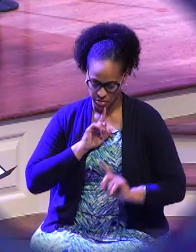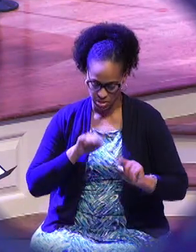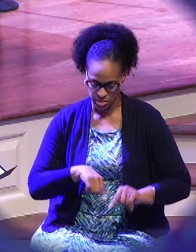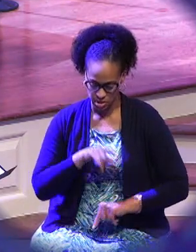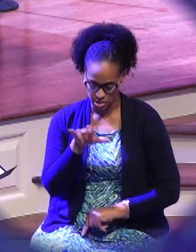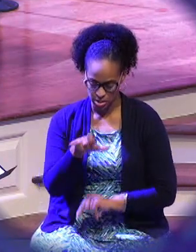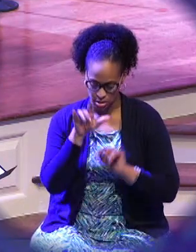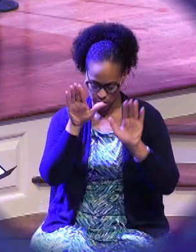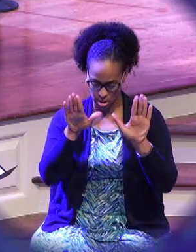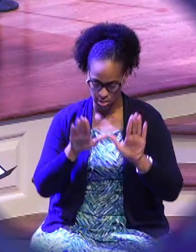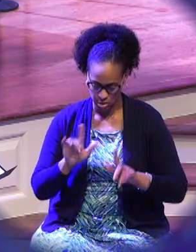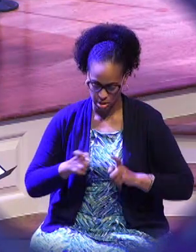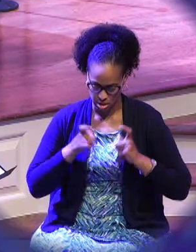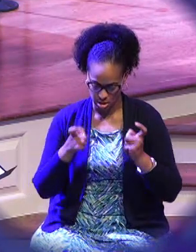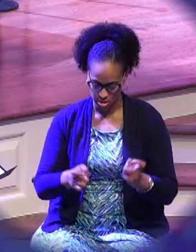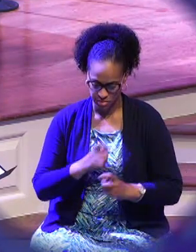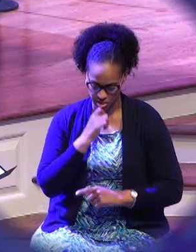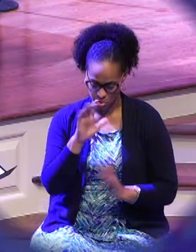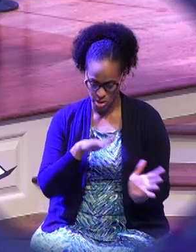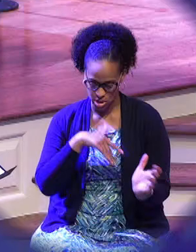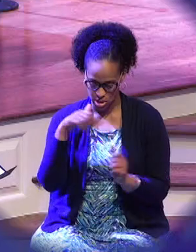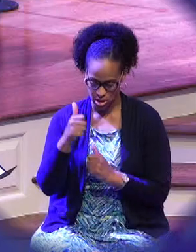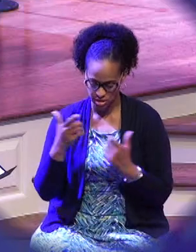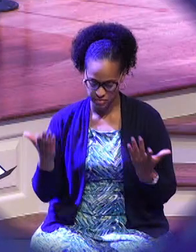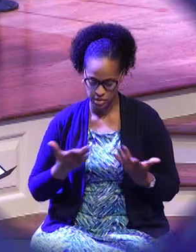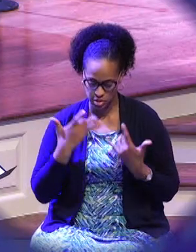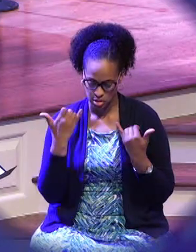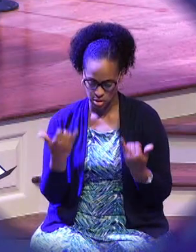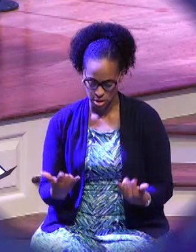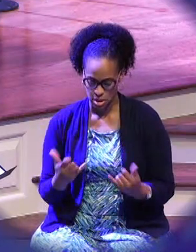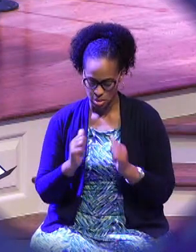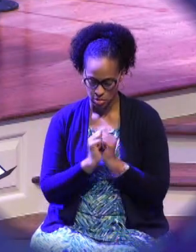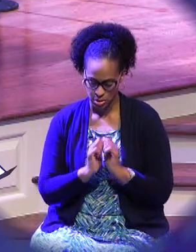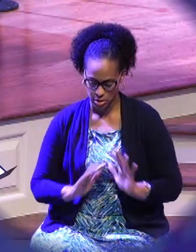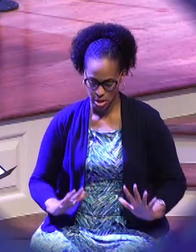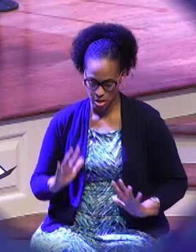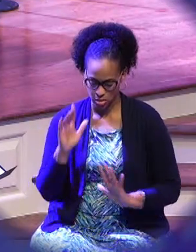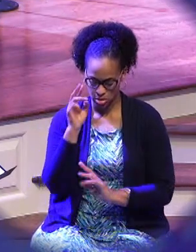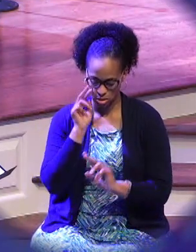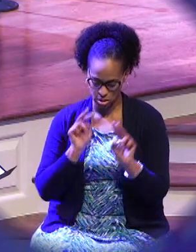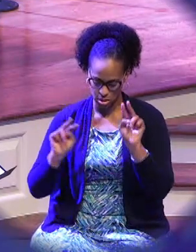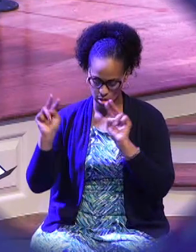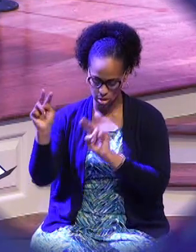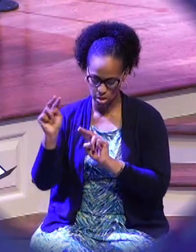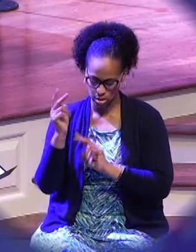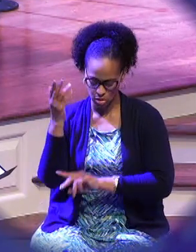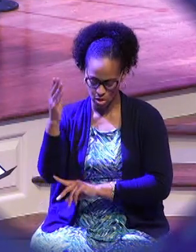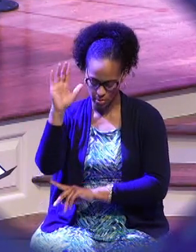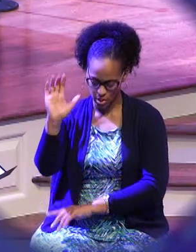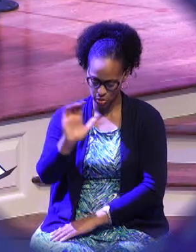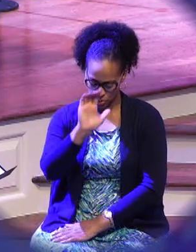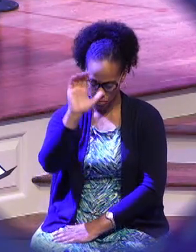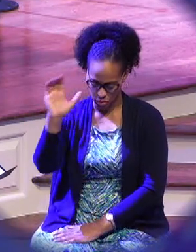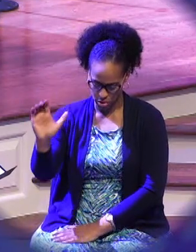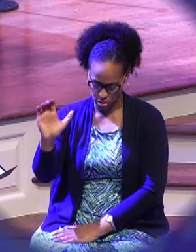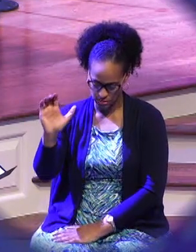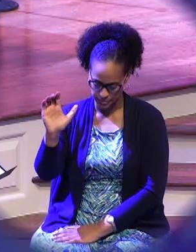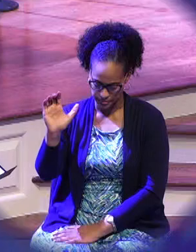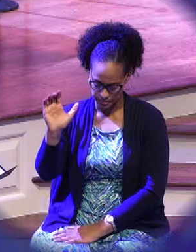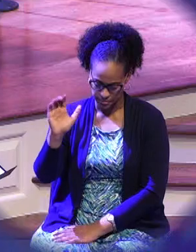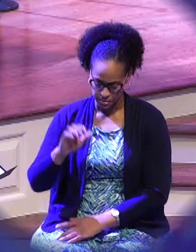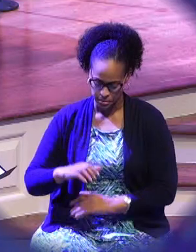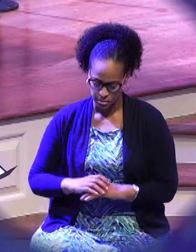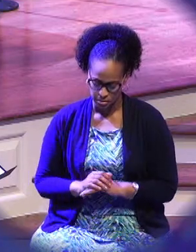that great gift, they wouldn't leave here today without looking at you upon the cross